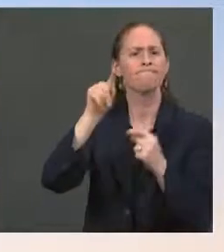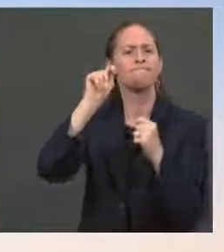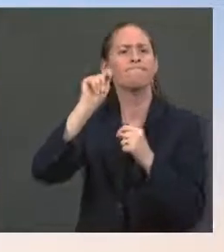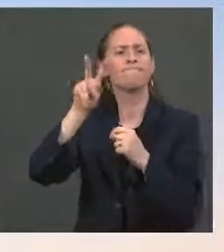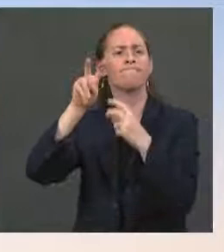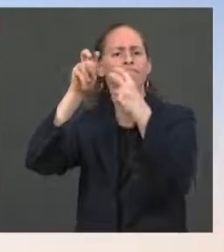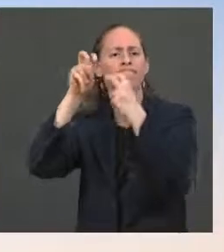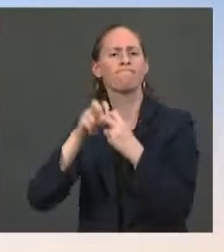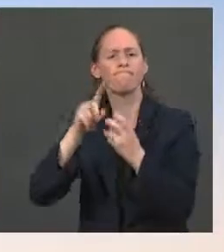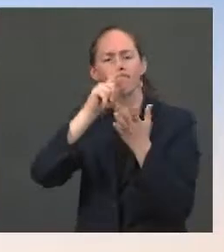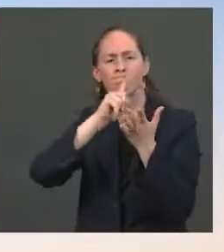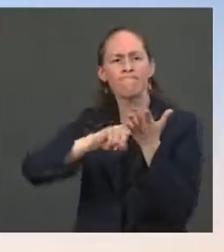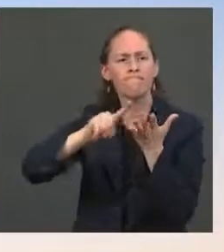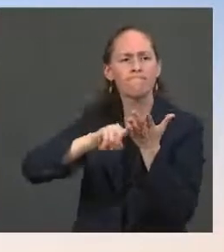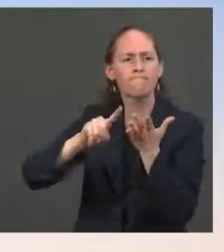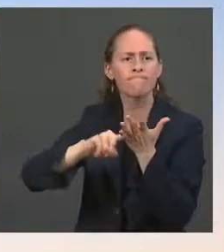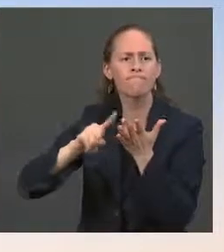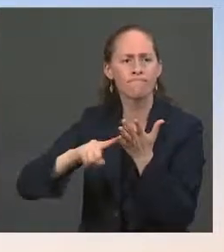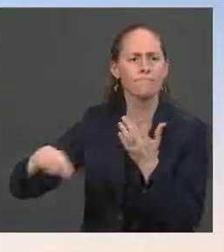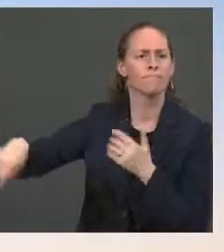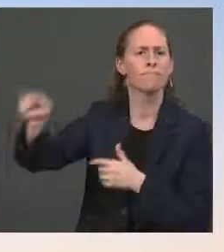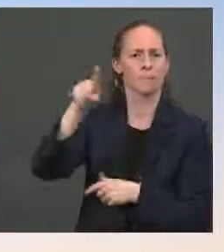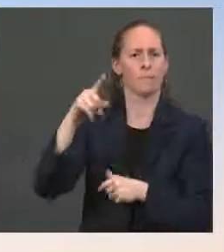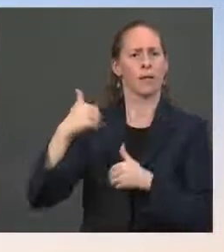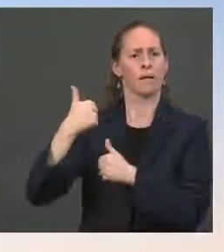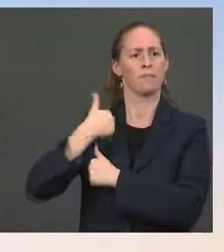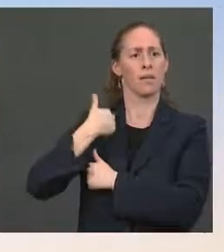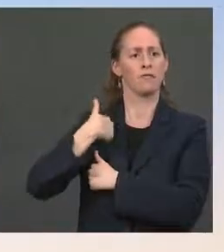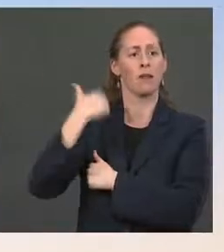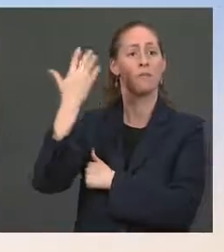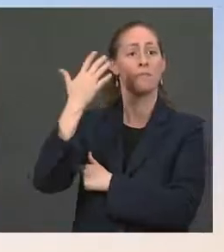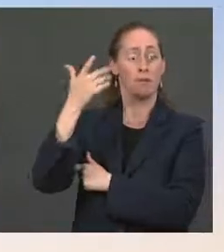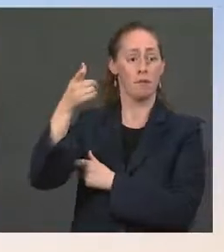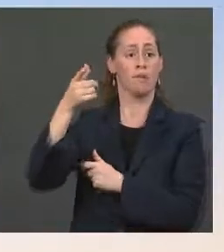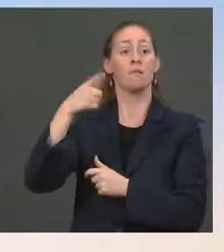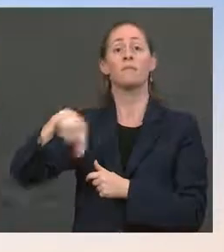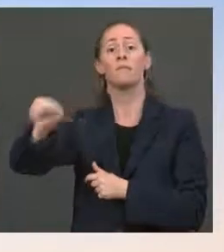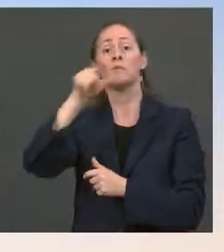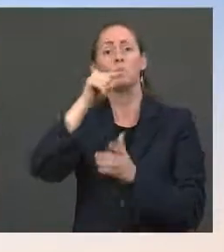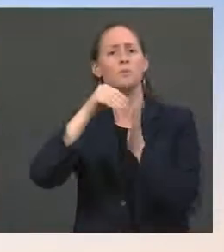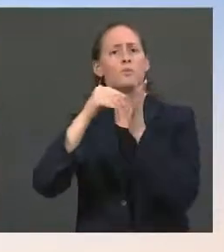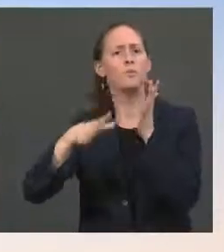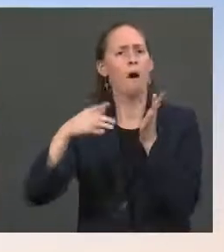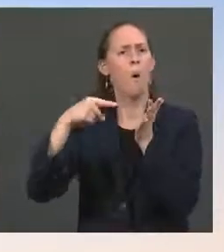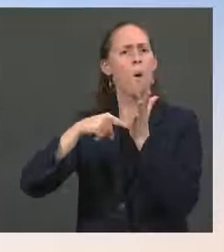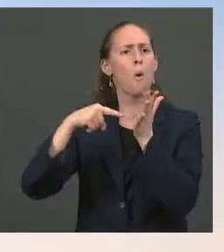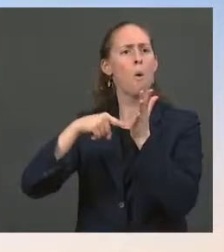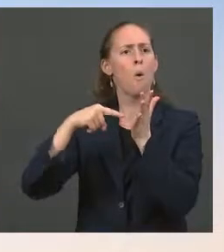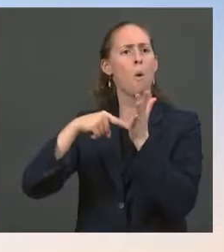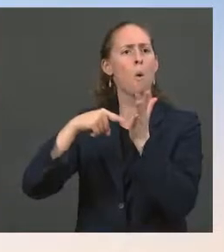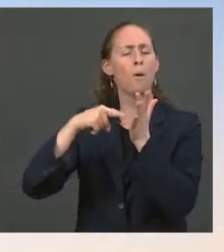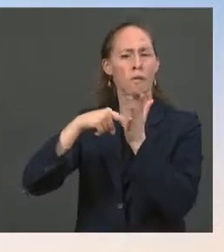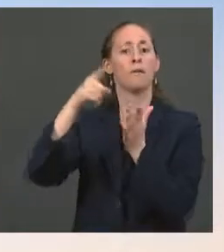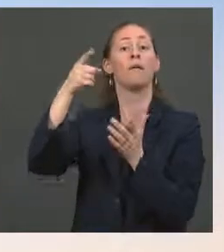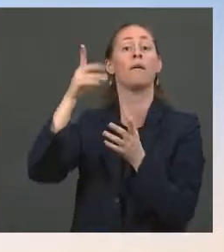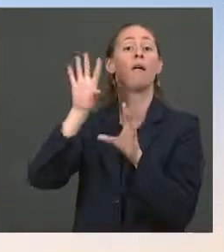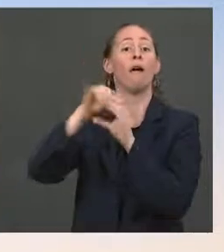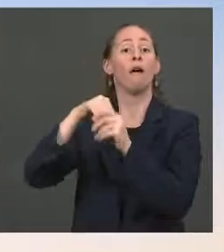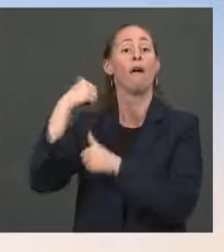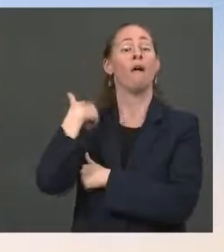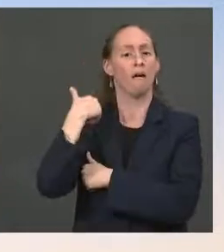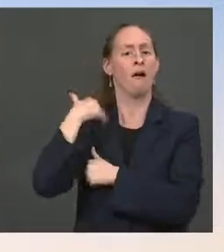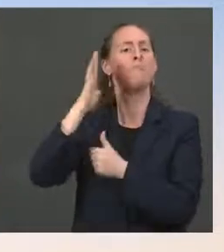members of the military have been in. After 10 years of paying their student loans under the Public Service Loan Forgiveness Program, 9 out of 10 of